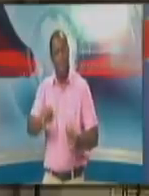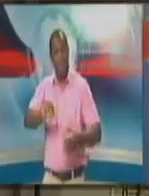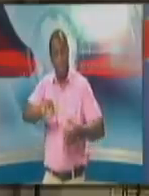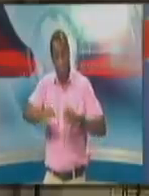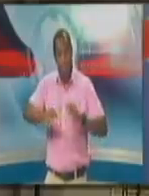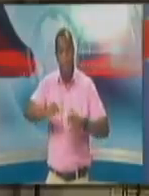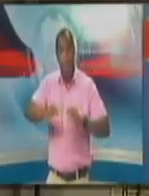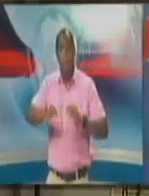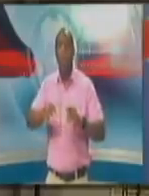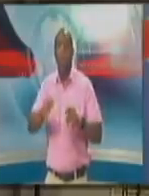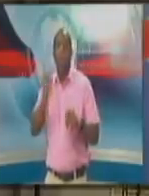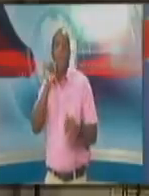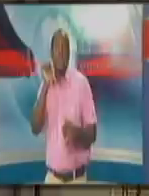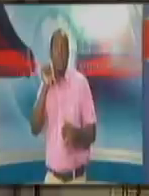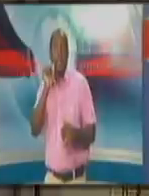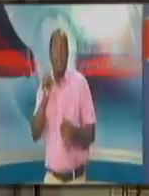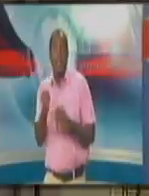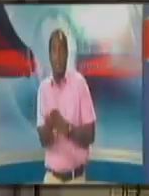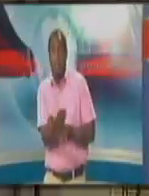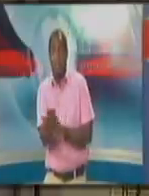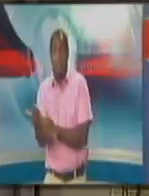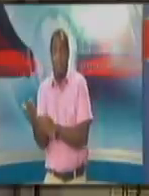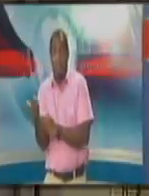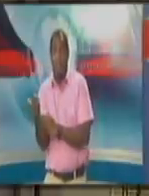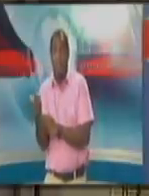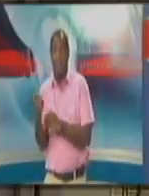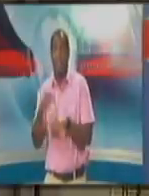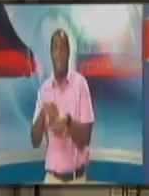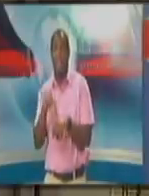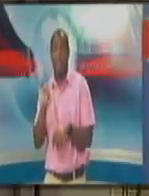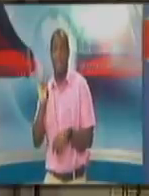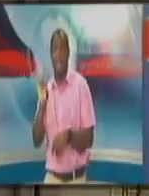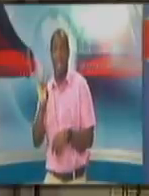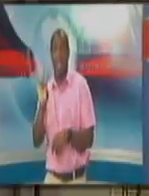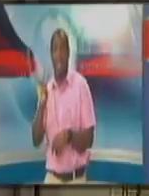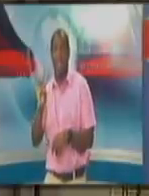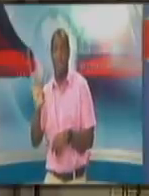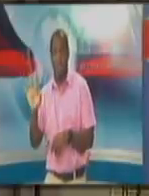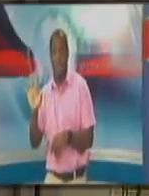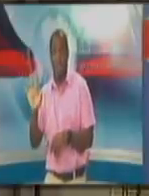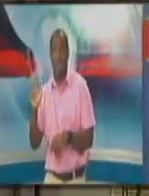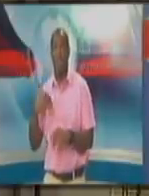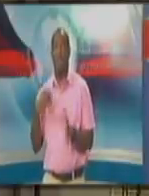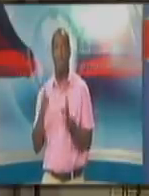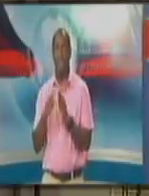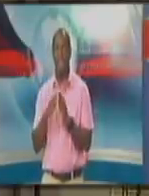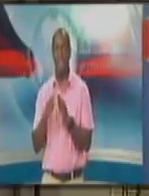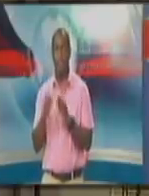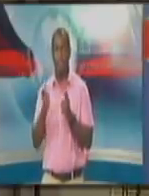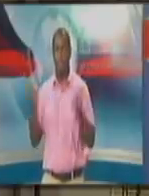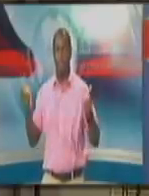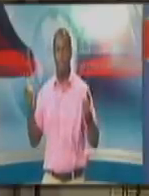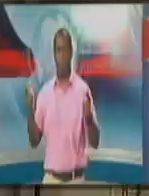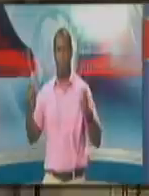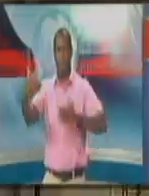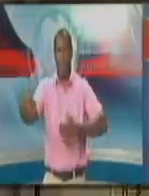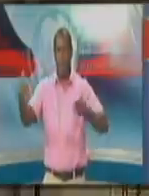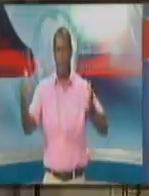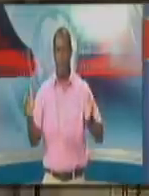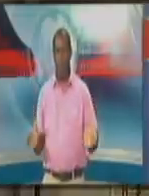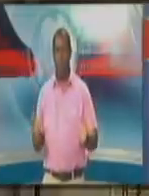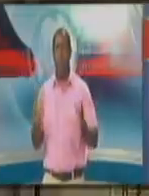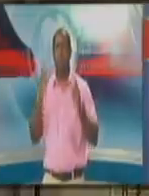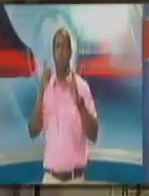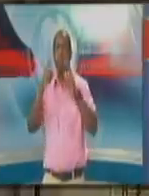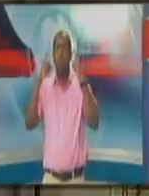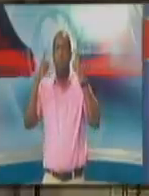morning. We have our team meeting of about 12 people in a large room. We all wear masks. But as the person responsible